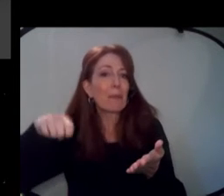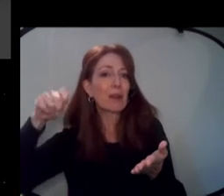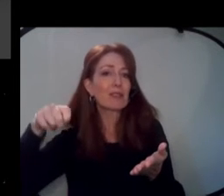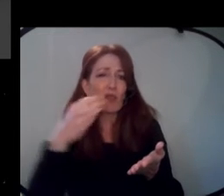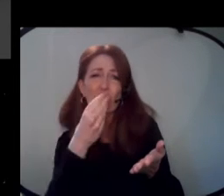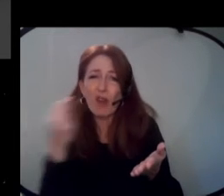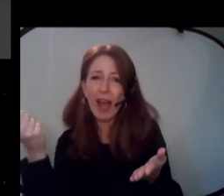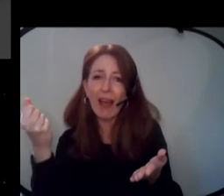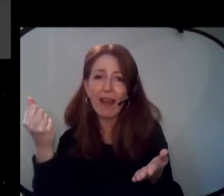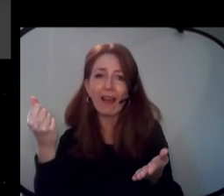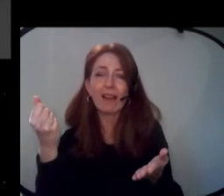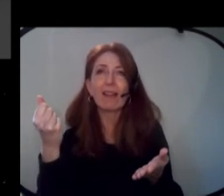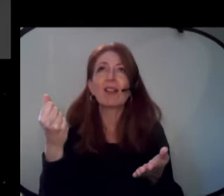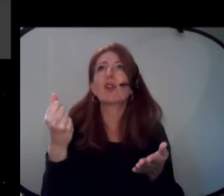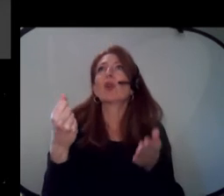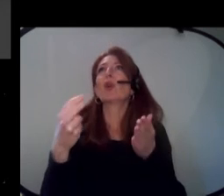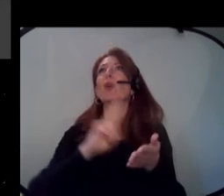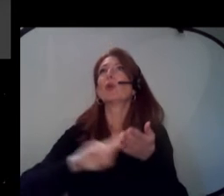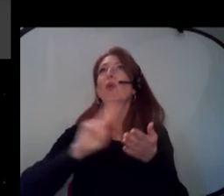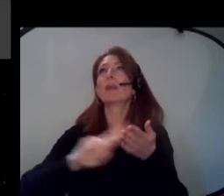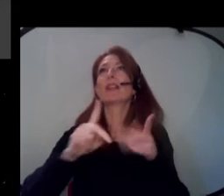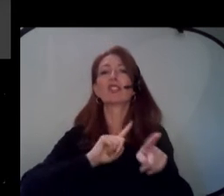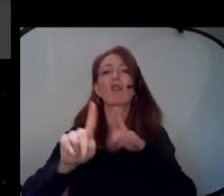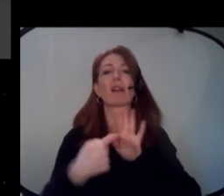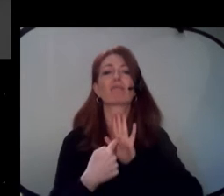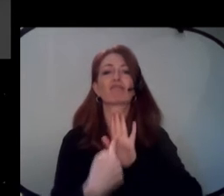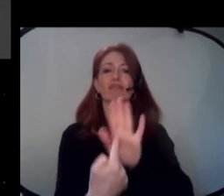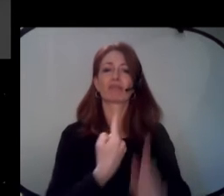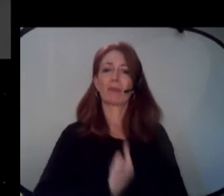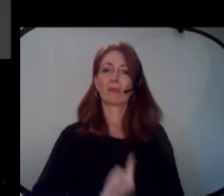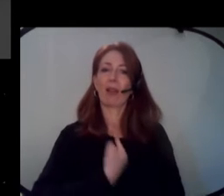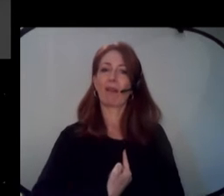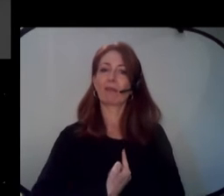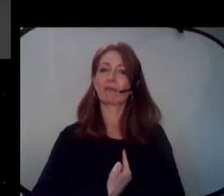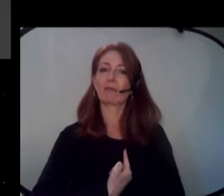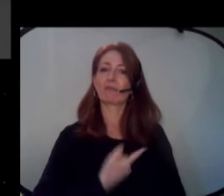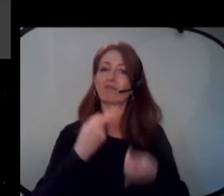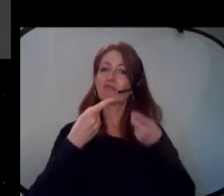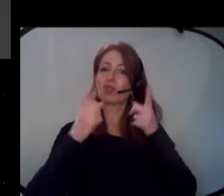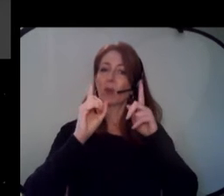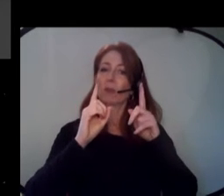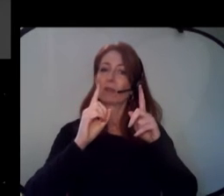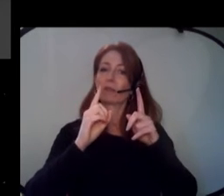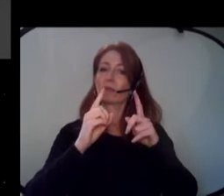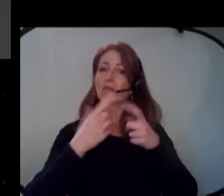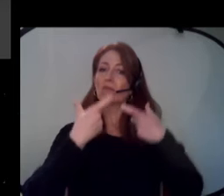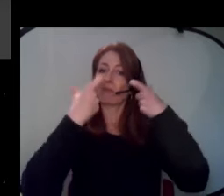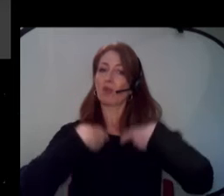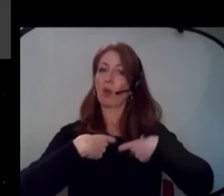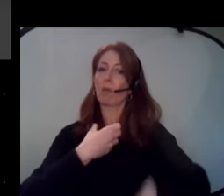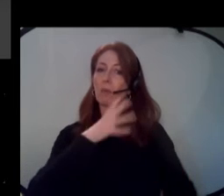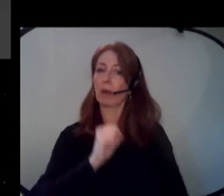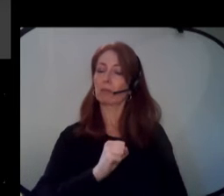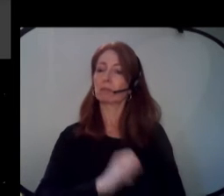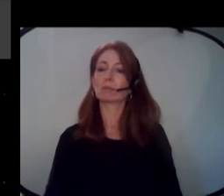They're so often trying to present themselves as not artists, but sort of, you know, members of the gentry or even courtiers or noblemen. We might, for example, think